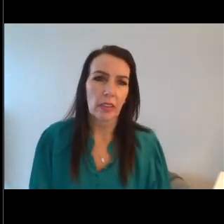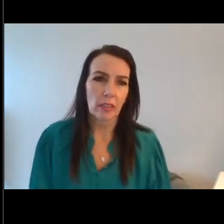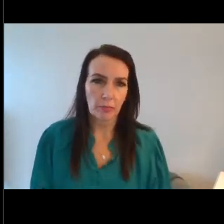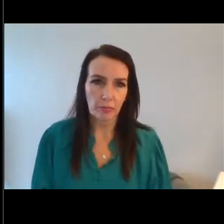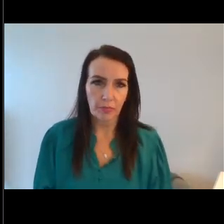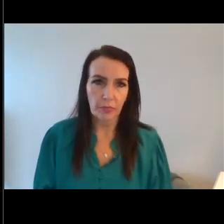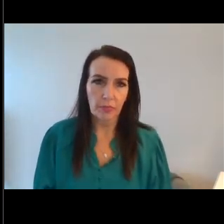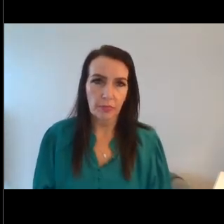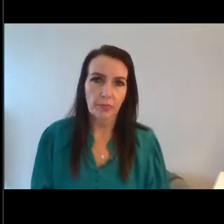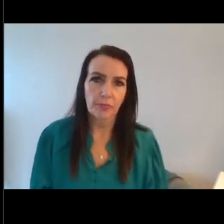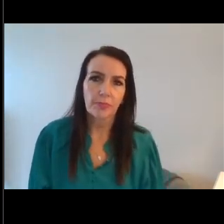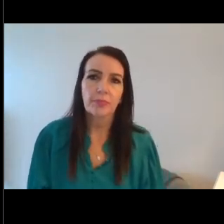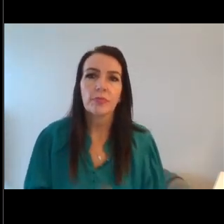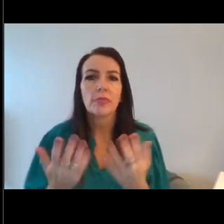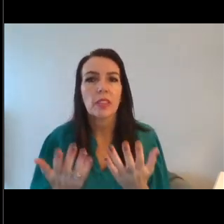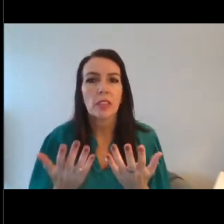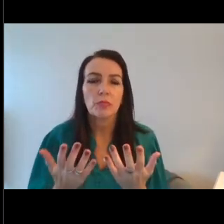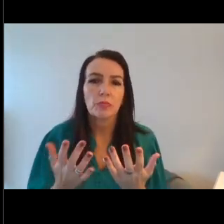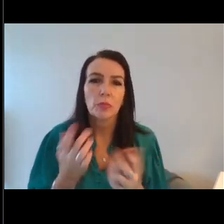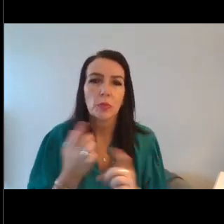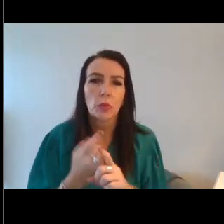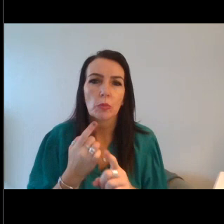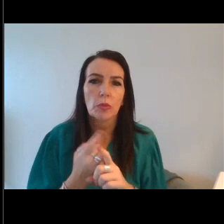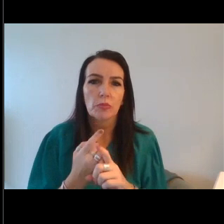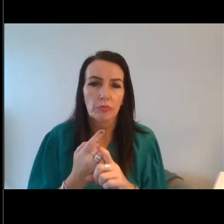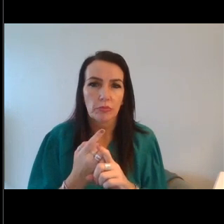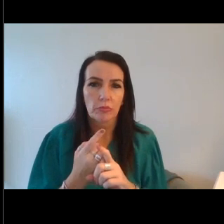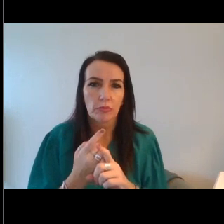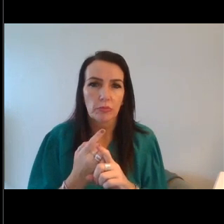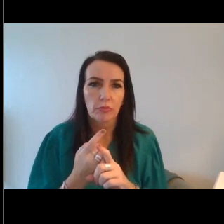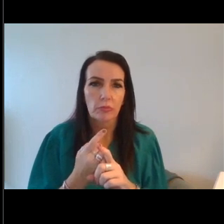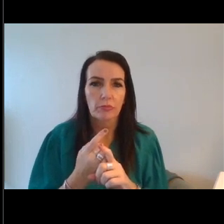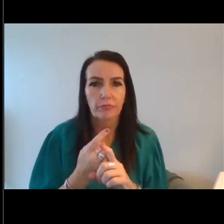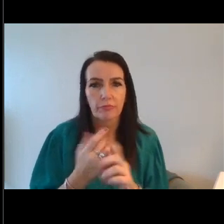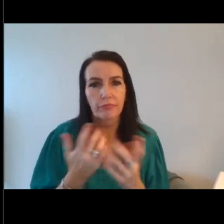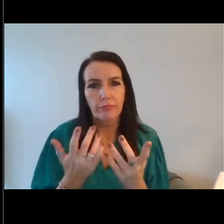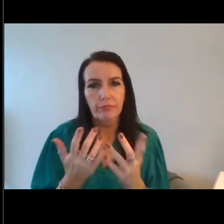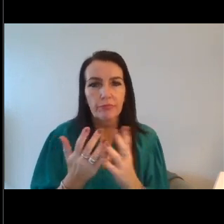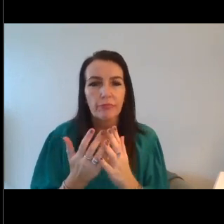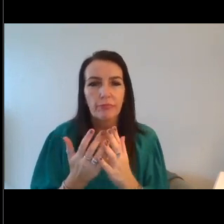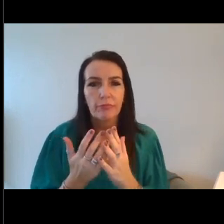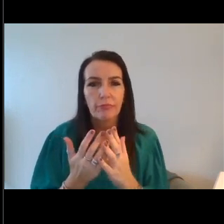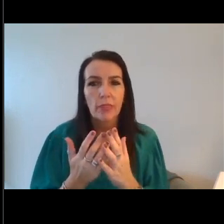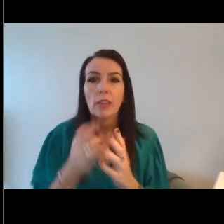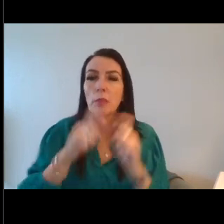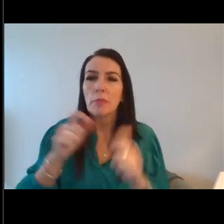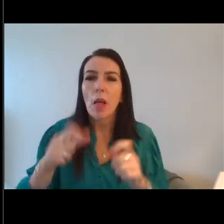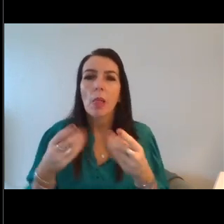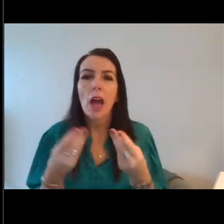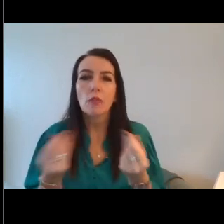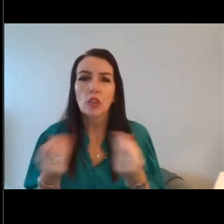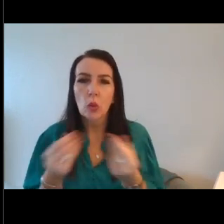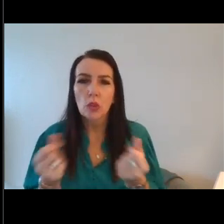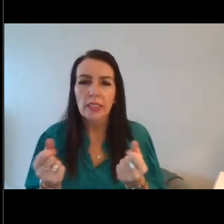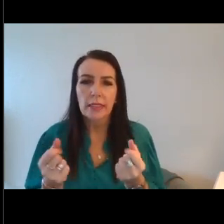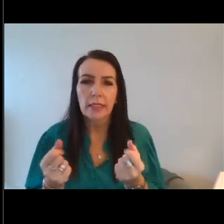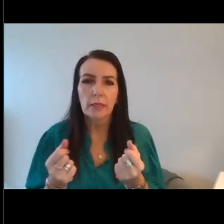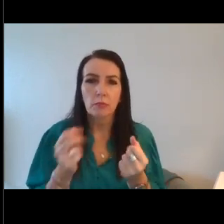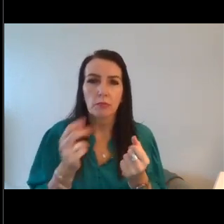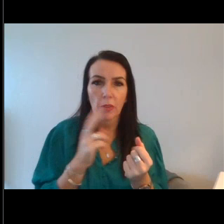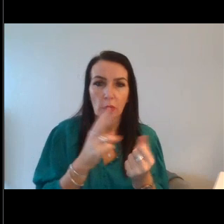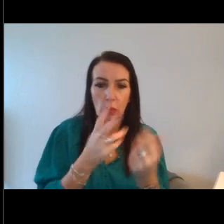I'm now moving on to talk about a little bit about people and resource. And we've very much looked about the technical data aspects and what we're trying to achieve